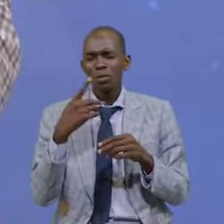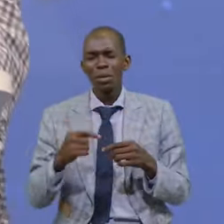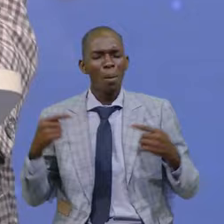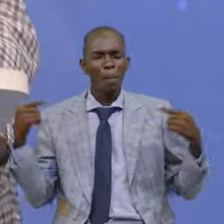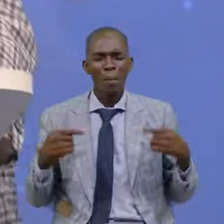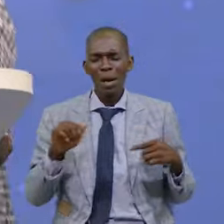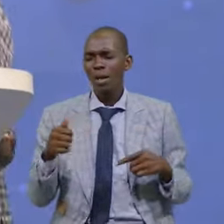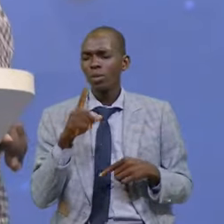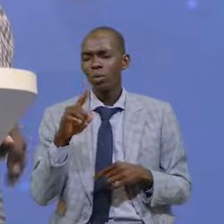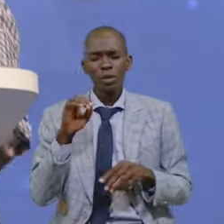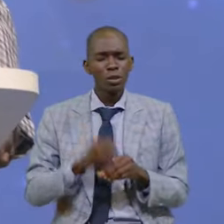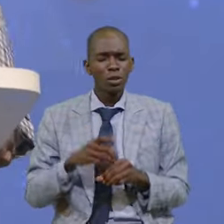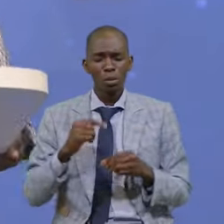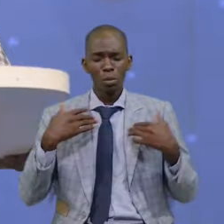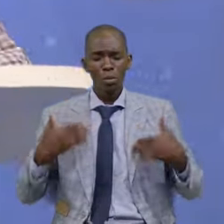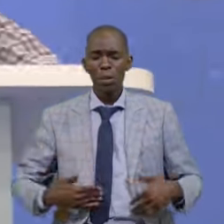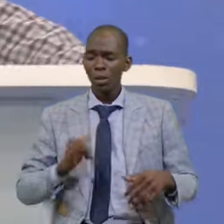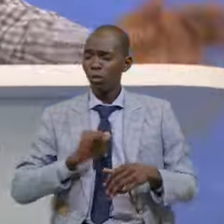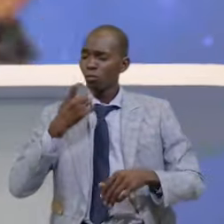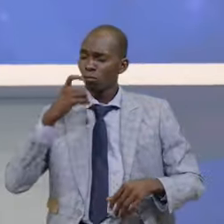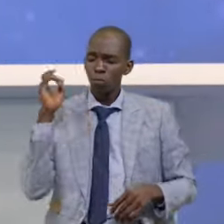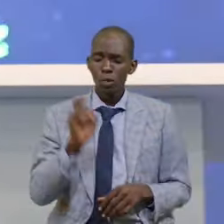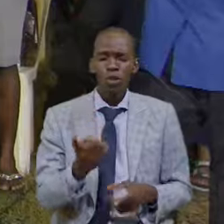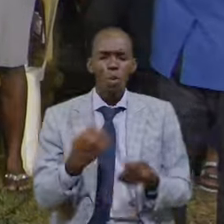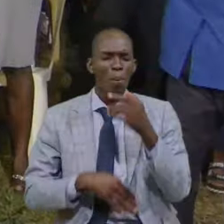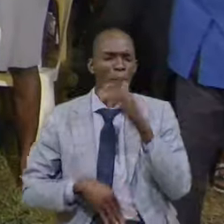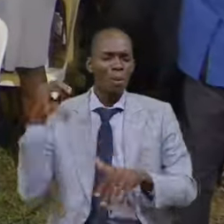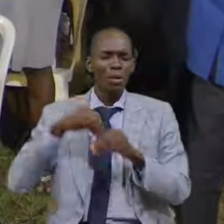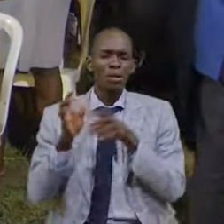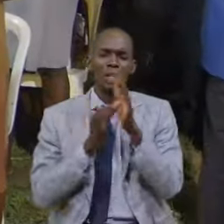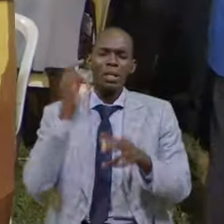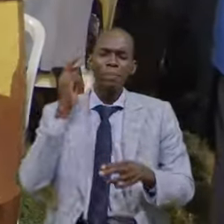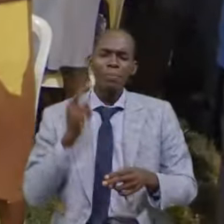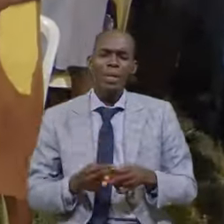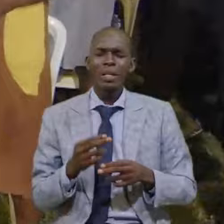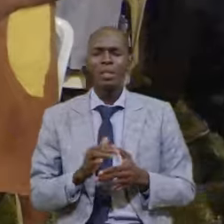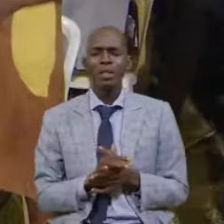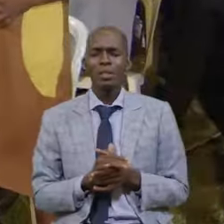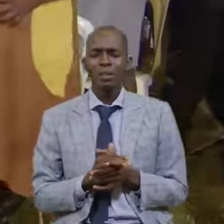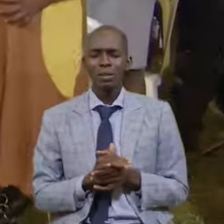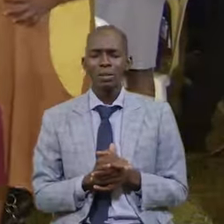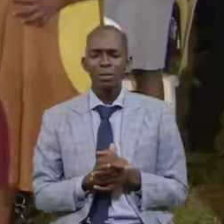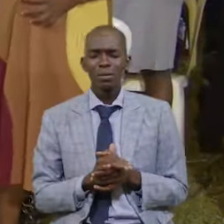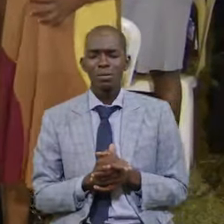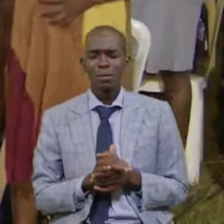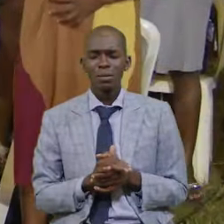the body, I command, come out in Jesus' name.